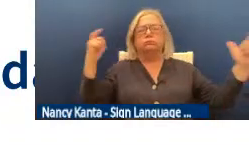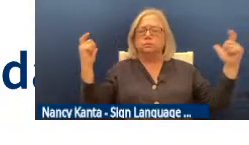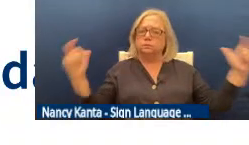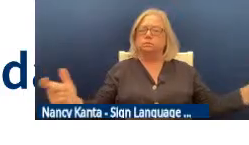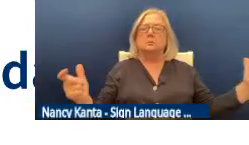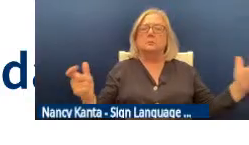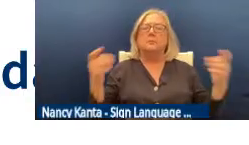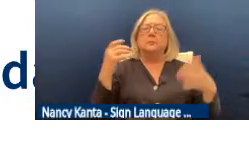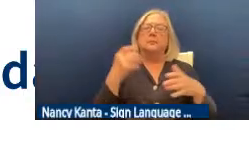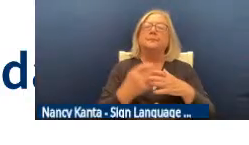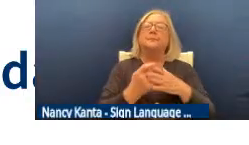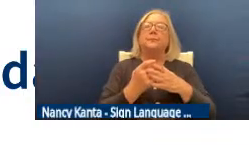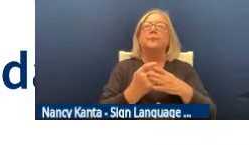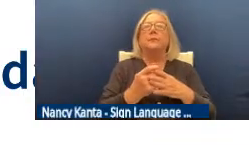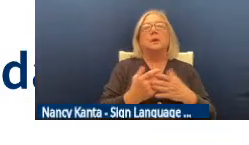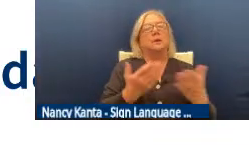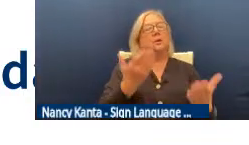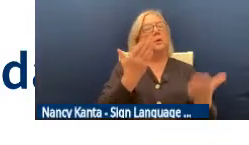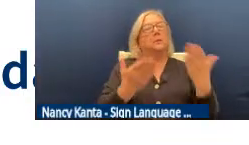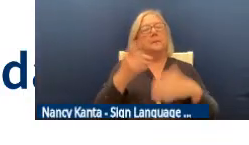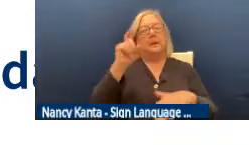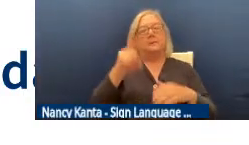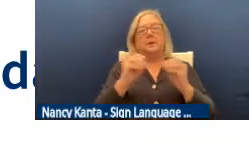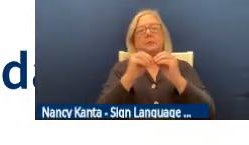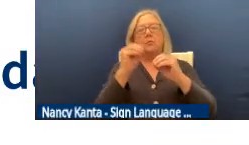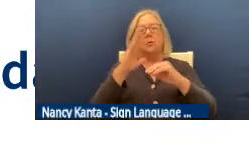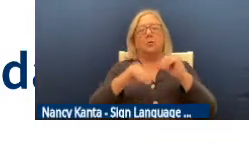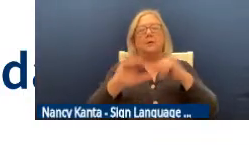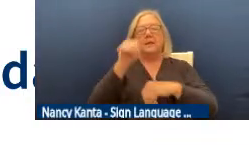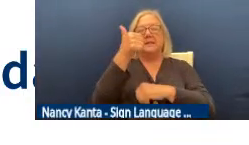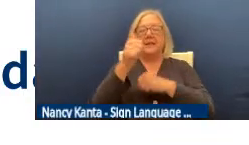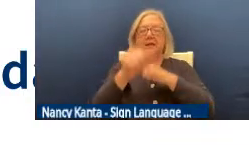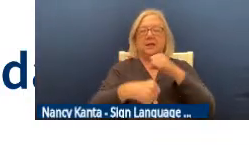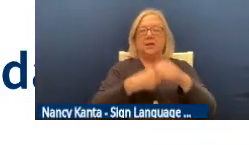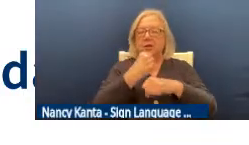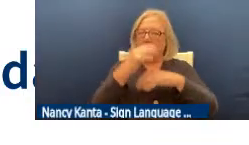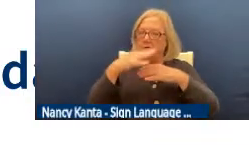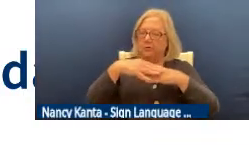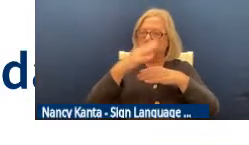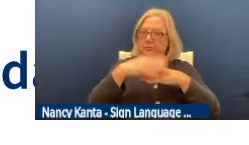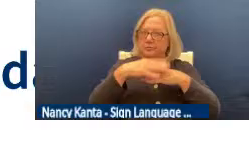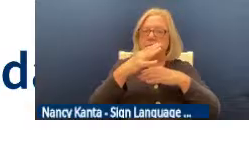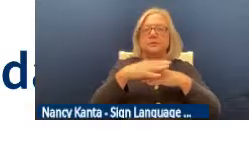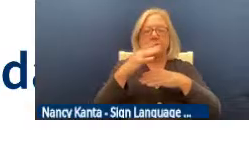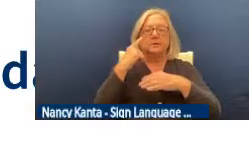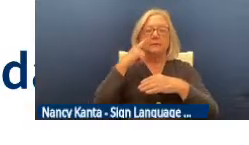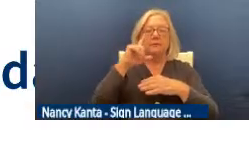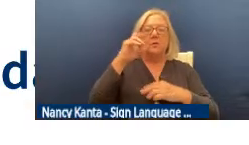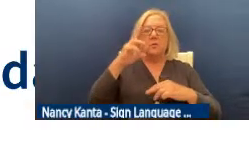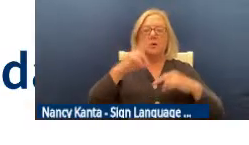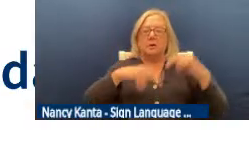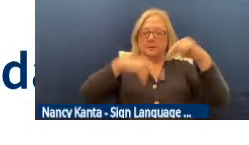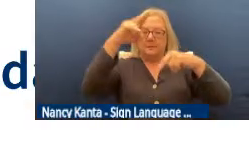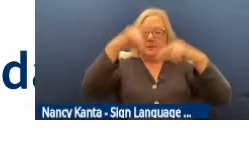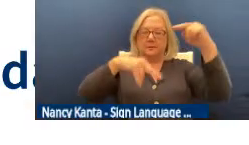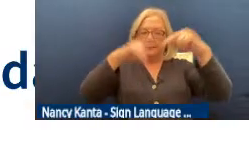more than 10 years of construction for some of those significant elements of the program, with the way we have to sequence